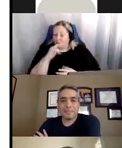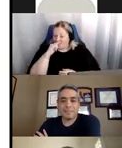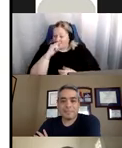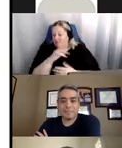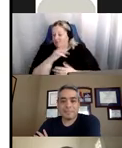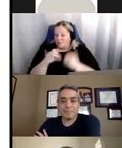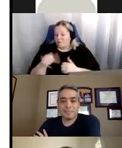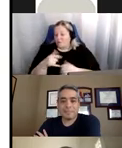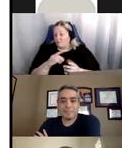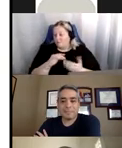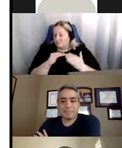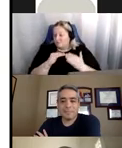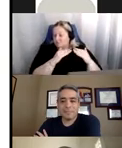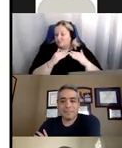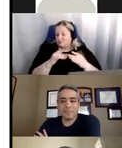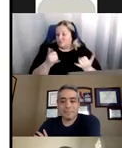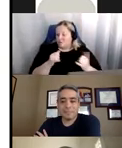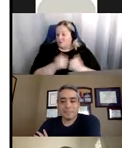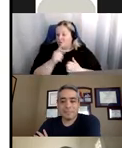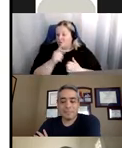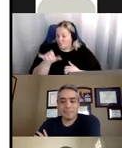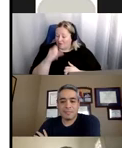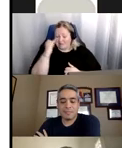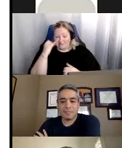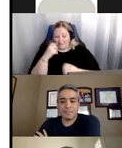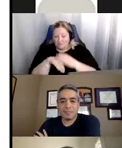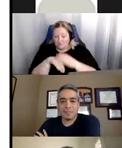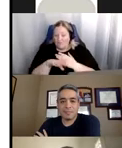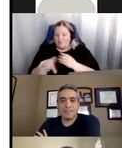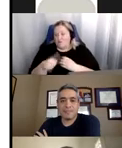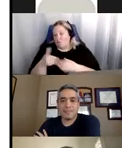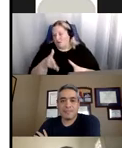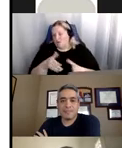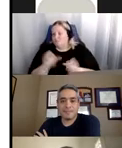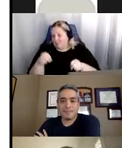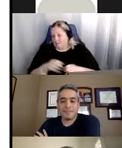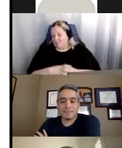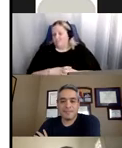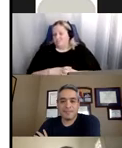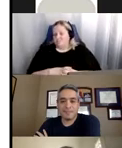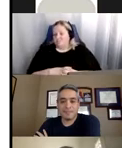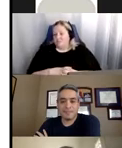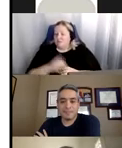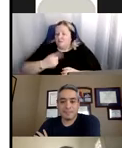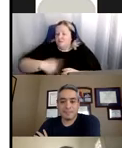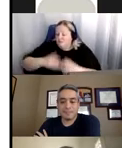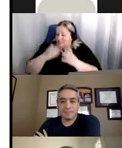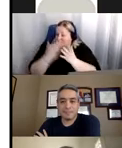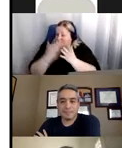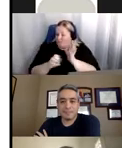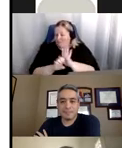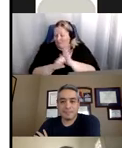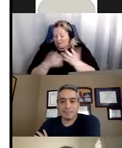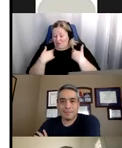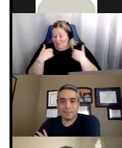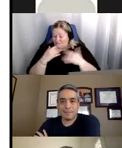peers and play with toys if they have trouble accessing them different ways. So these are just some of the examples that are available